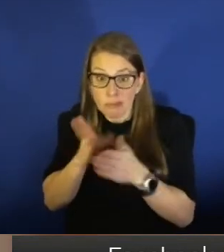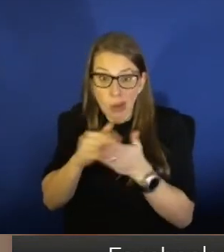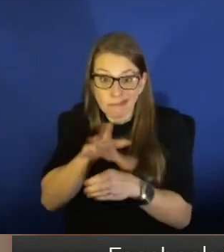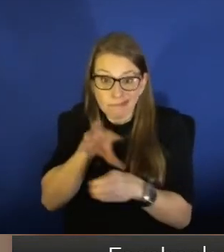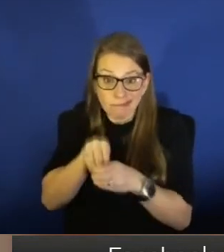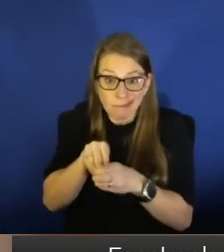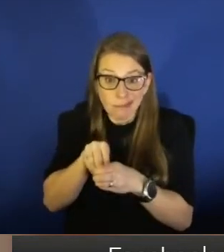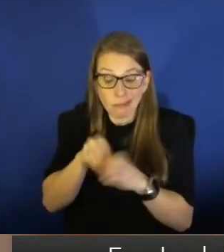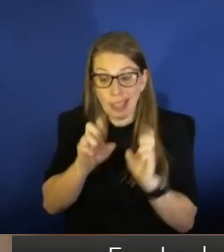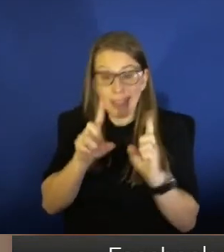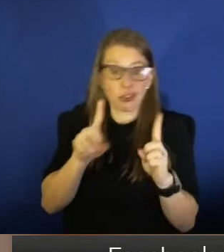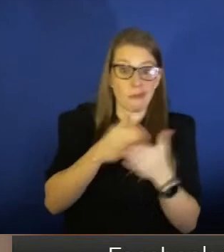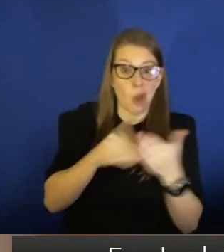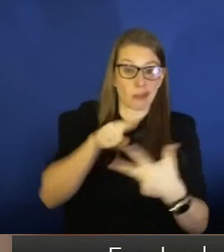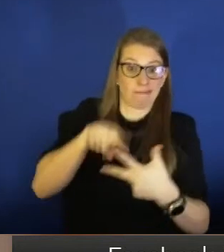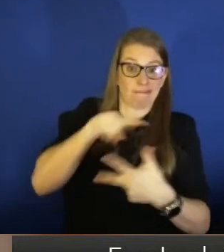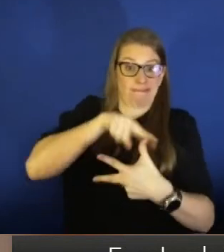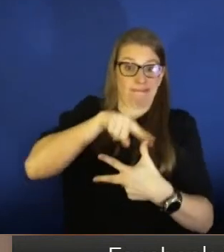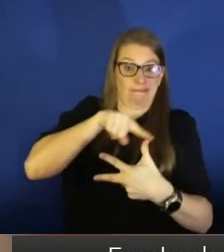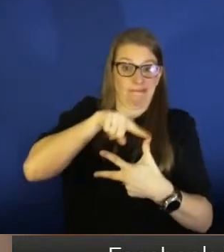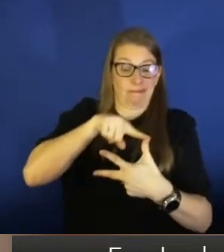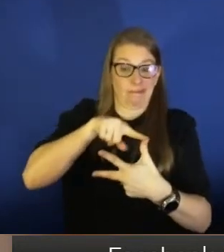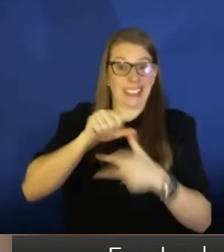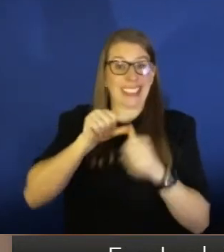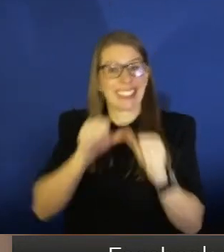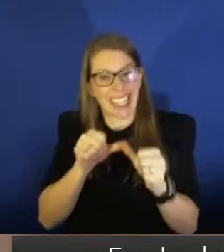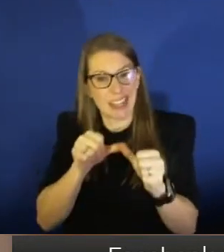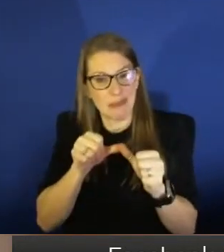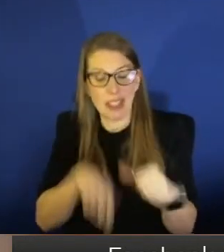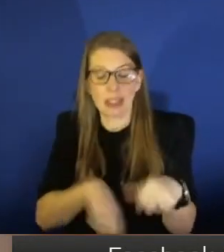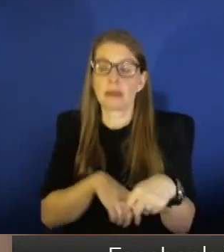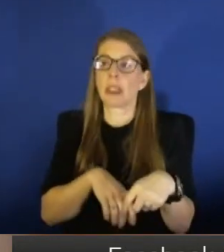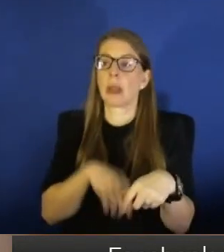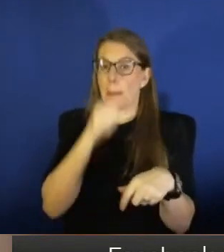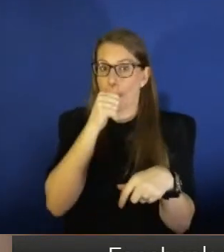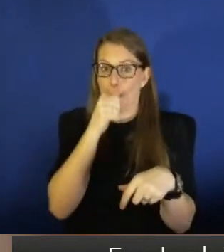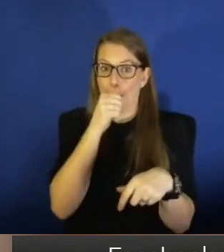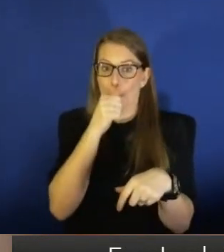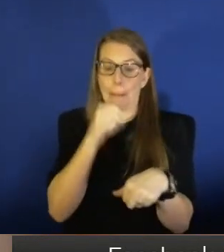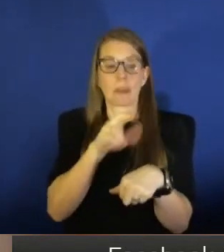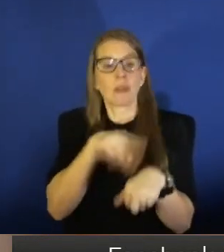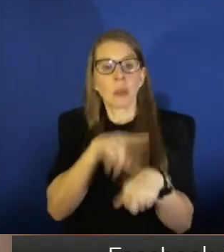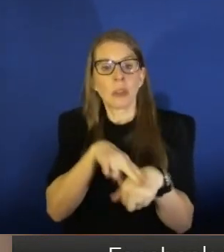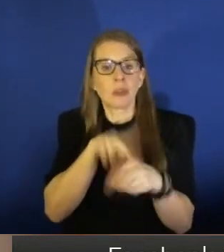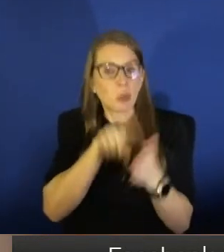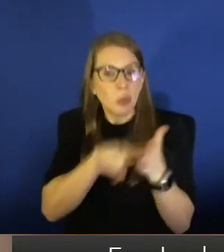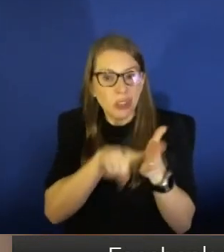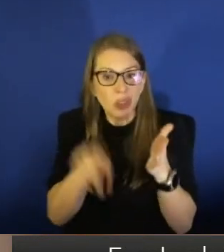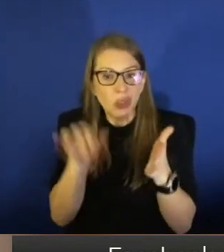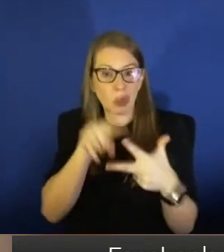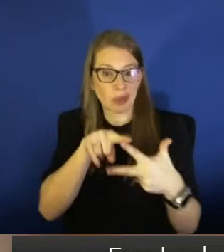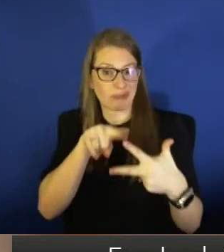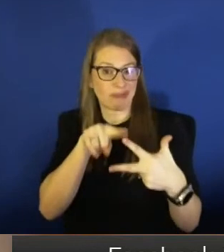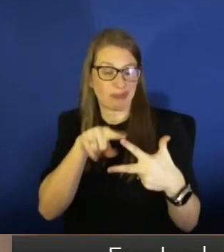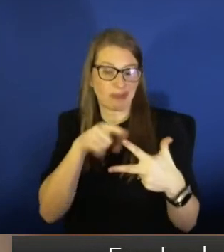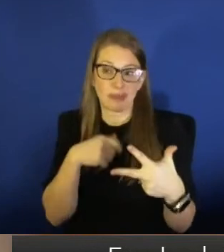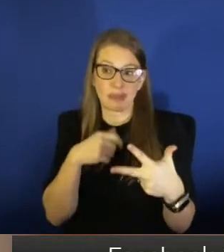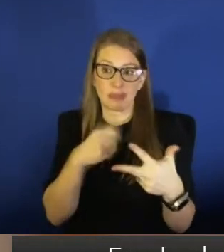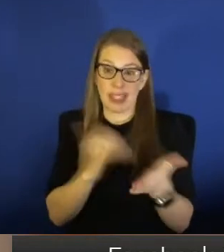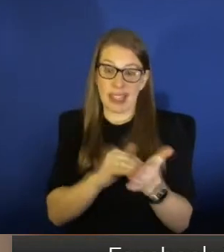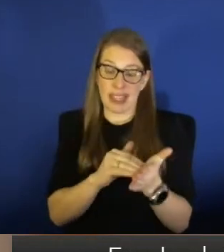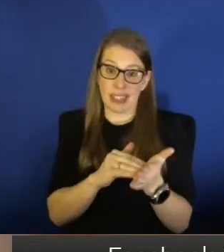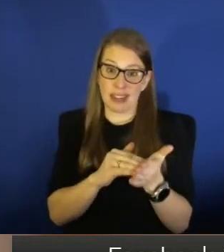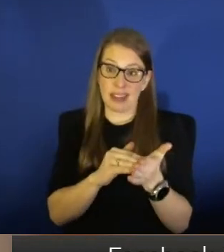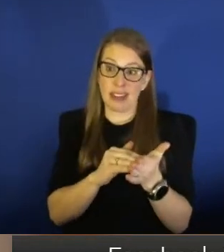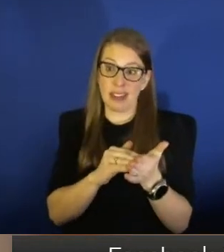the education piece comes back to that sustainment. And then, of course, research. It might be, again, Dr. Moser mentioned